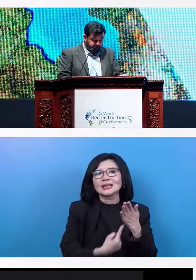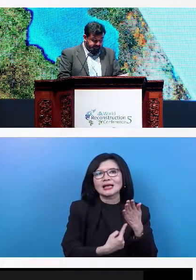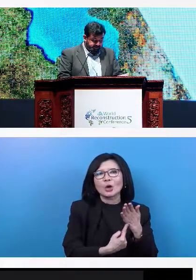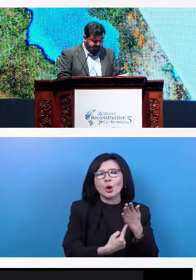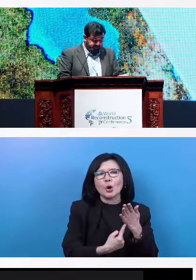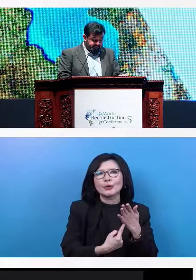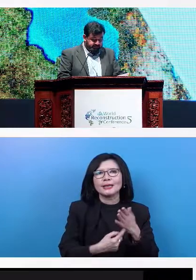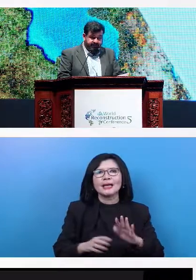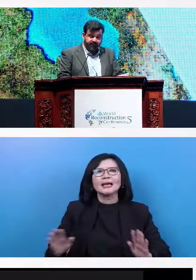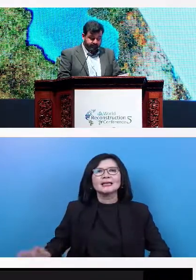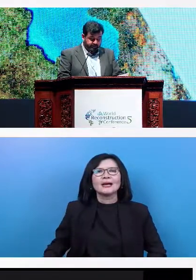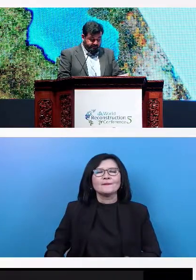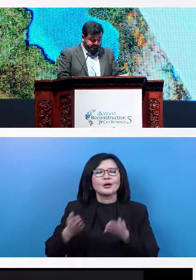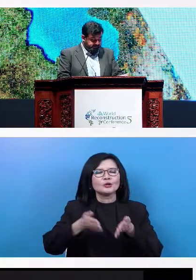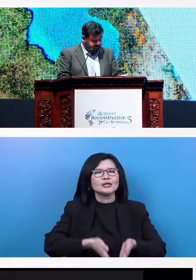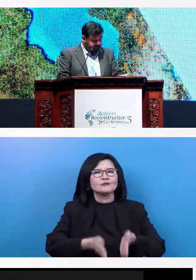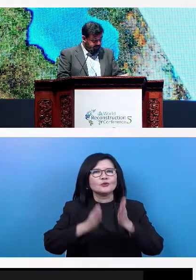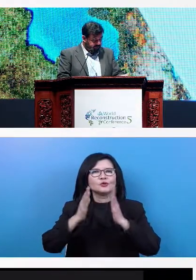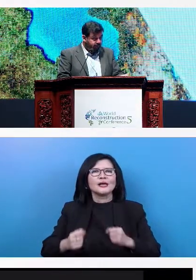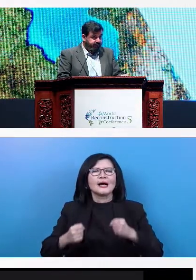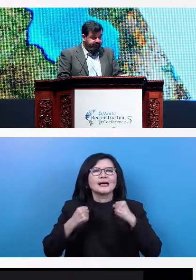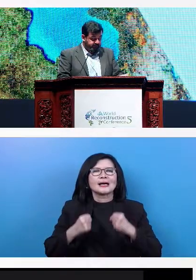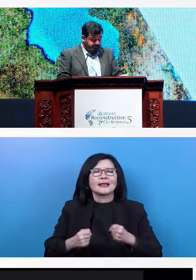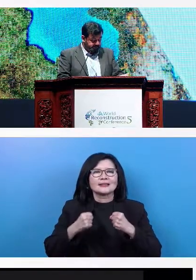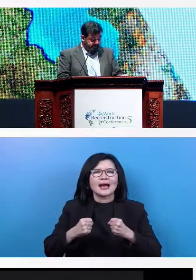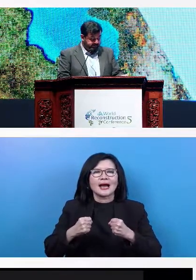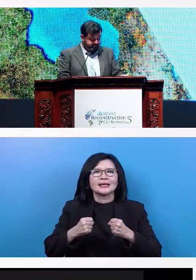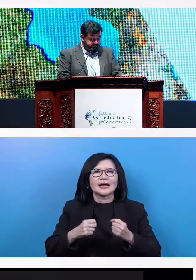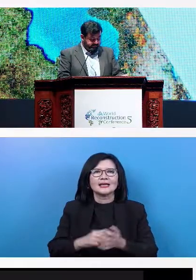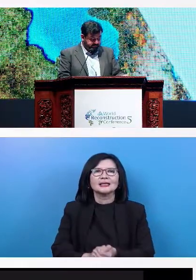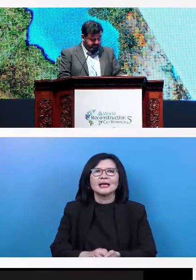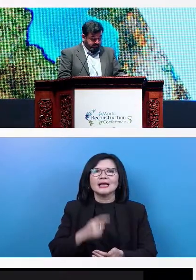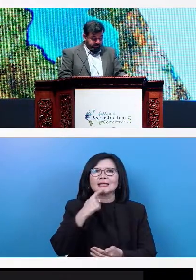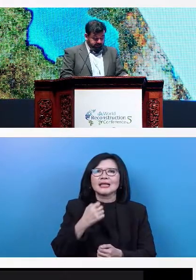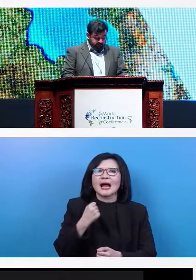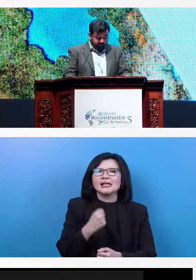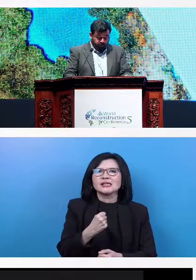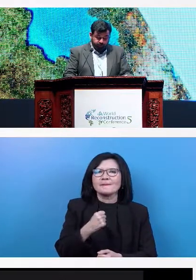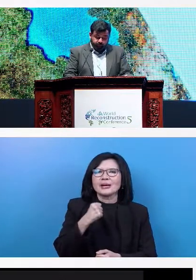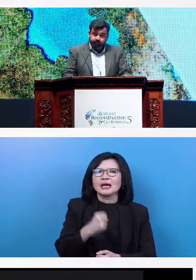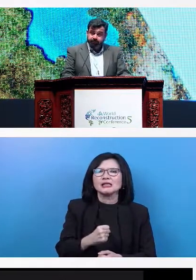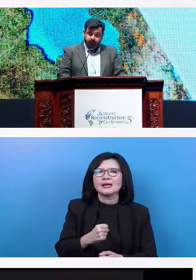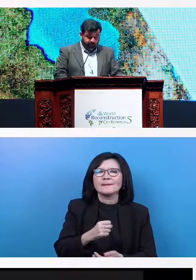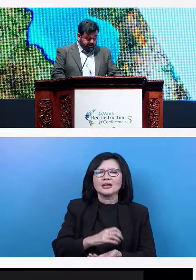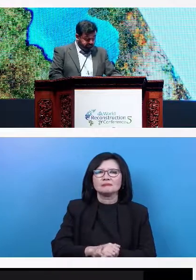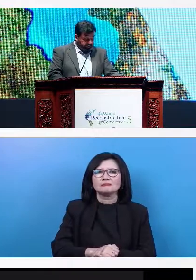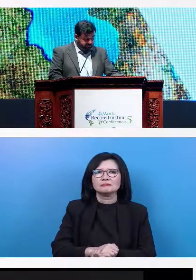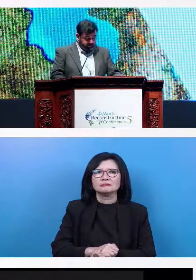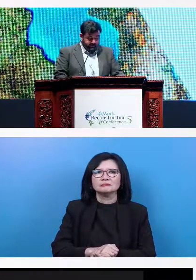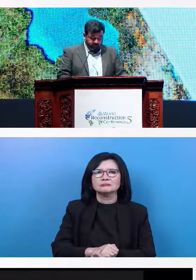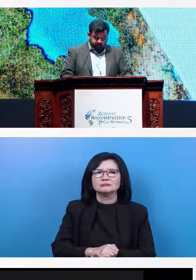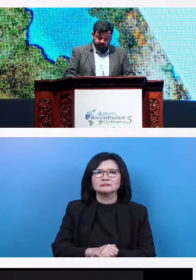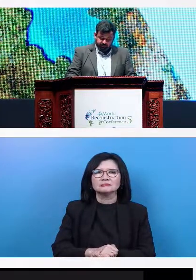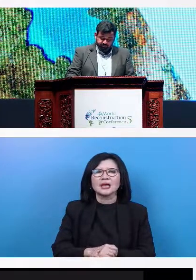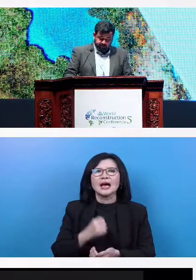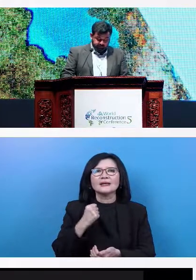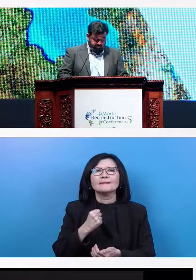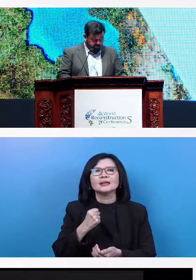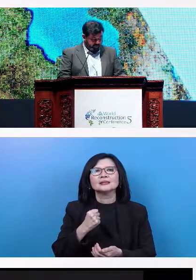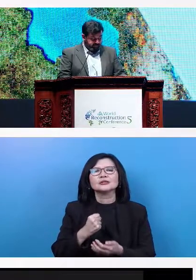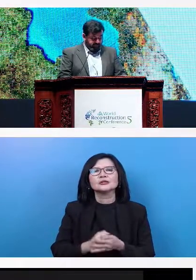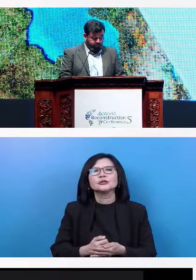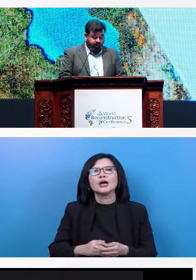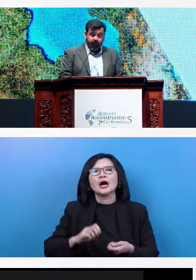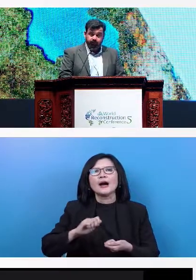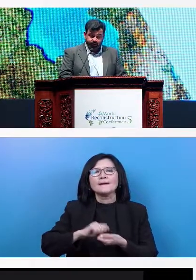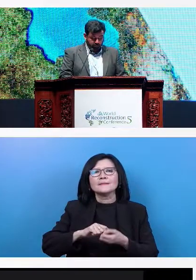informational resilience against systemic threats to complex interconnected systems. Dr. Trump is part of Dr. Igor Linkov's team,